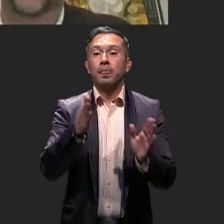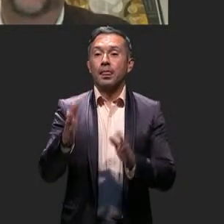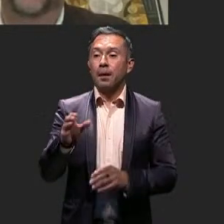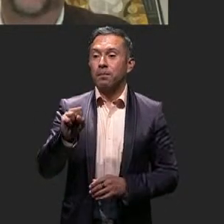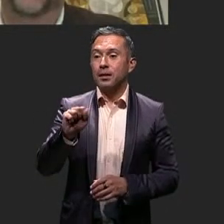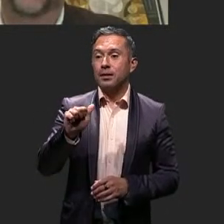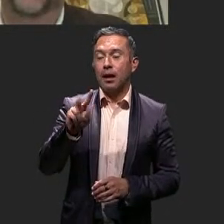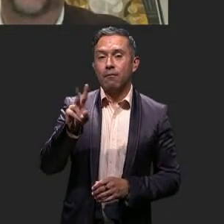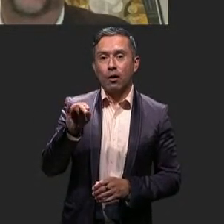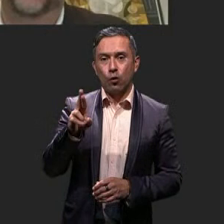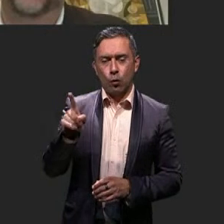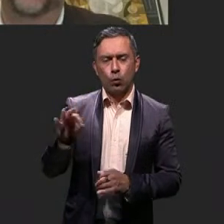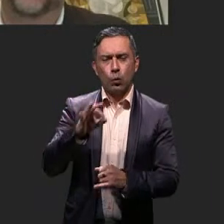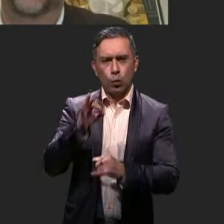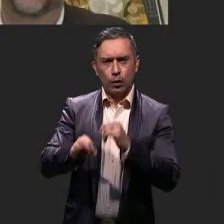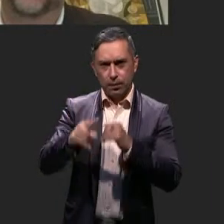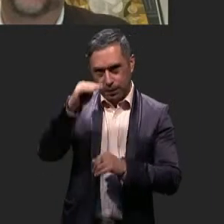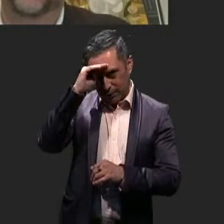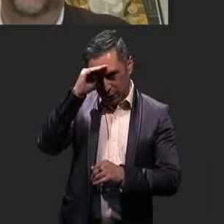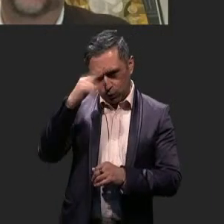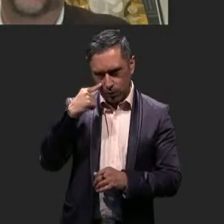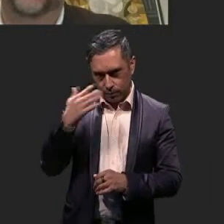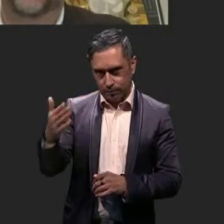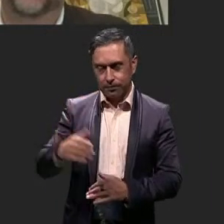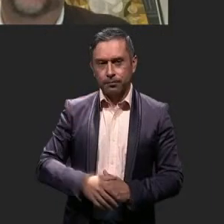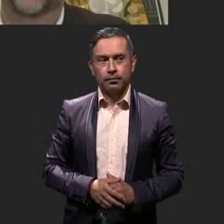power. Salvador, your final insights?